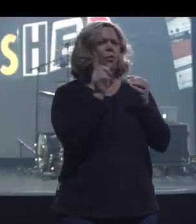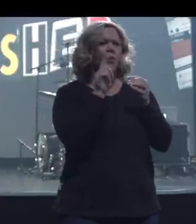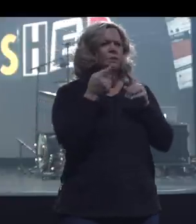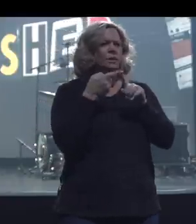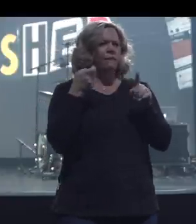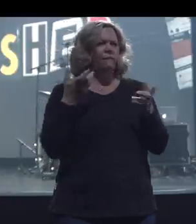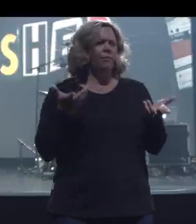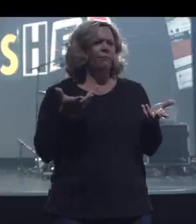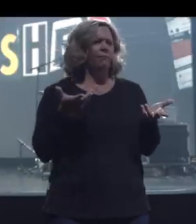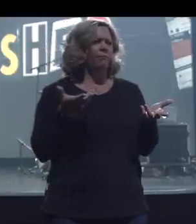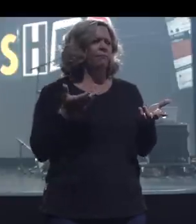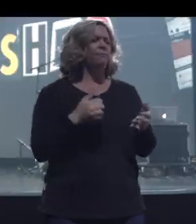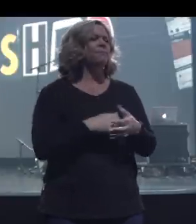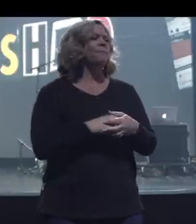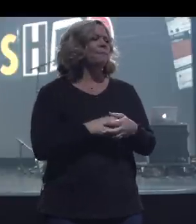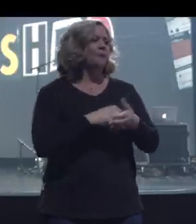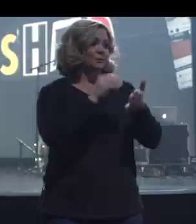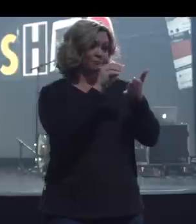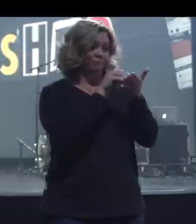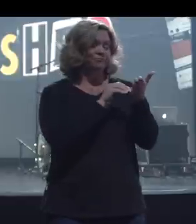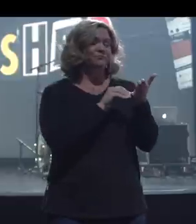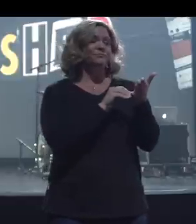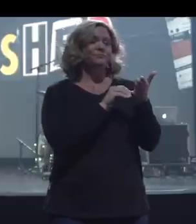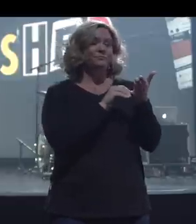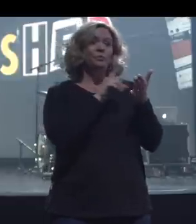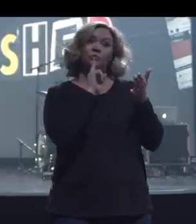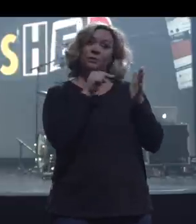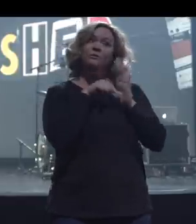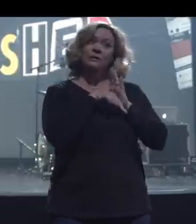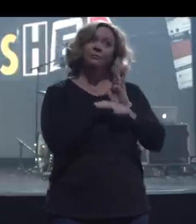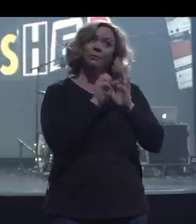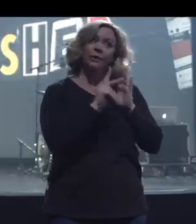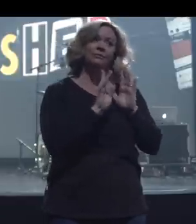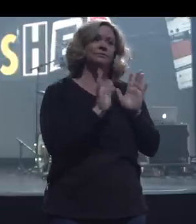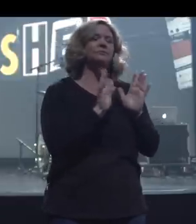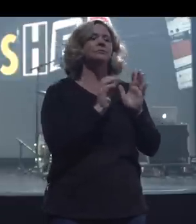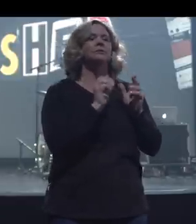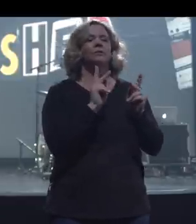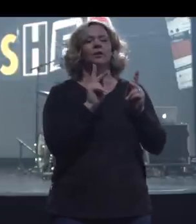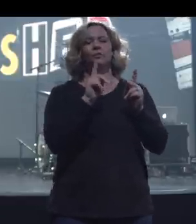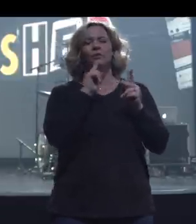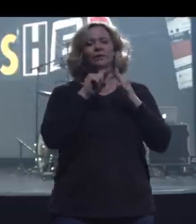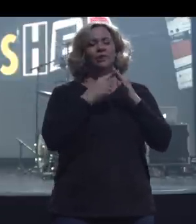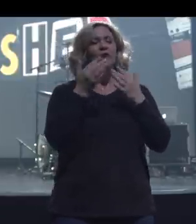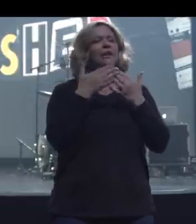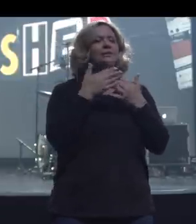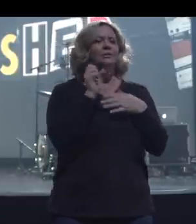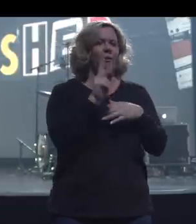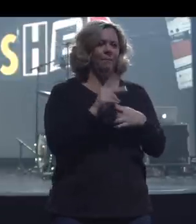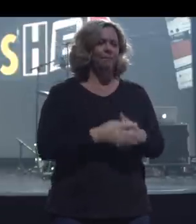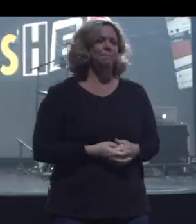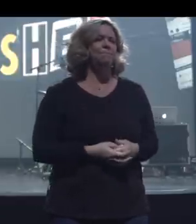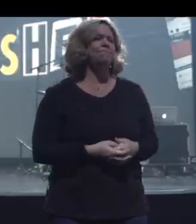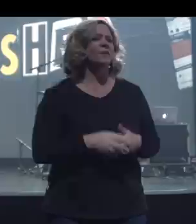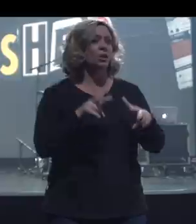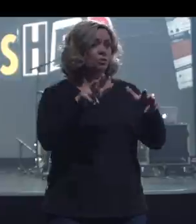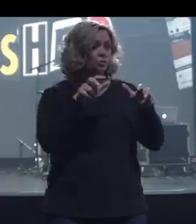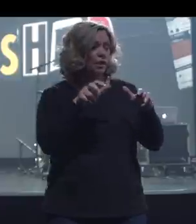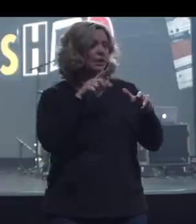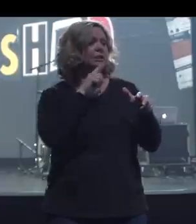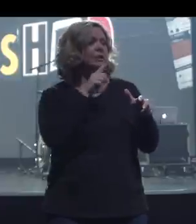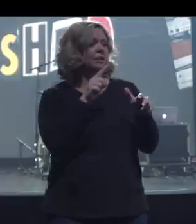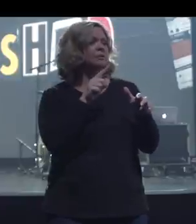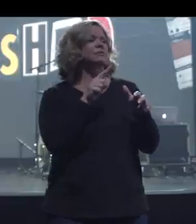from? And I hope you're taking notes today. We're gonna dig deep, all right? We're gonna start really easy, okay? Greed is driven